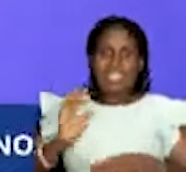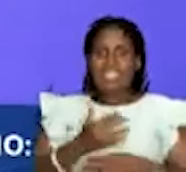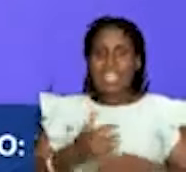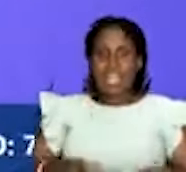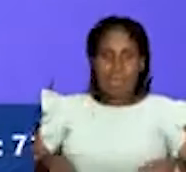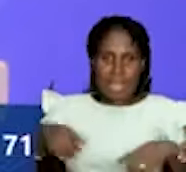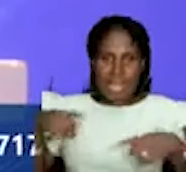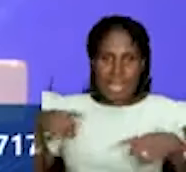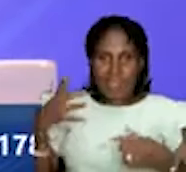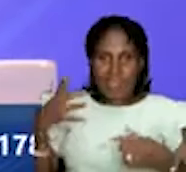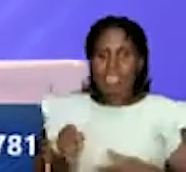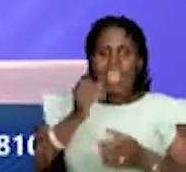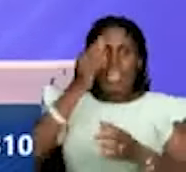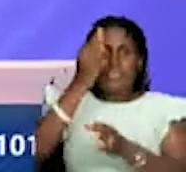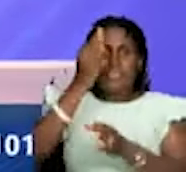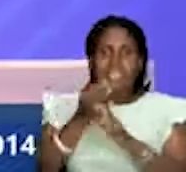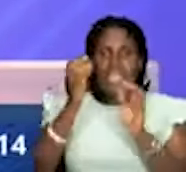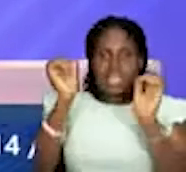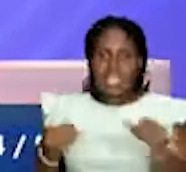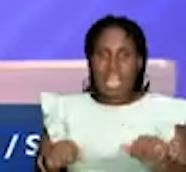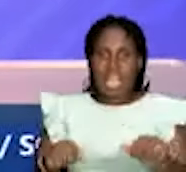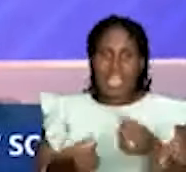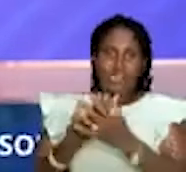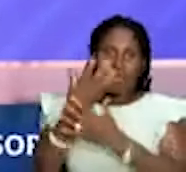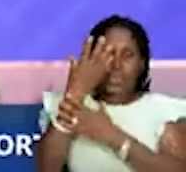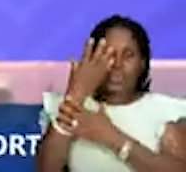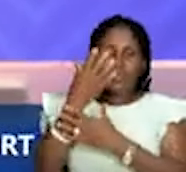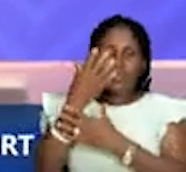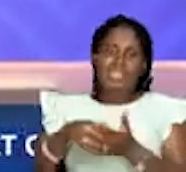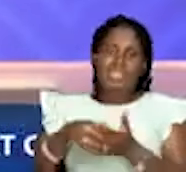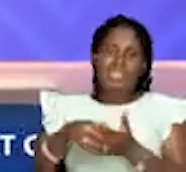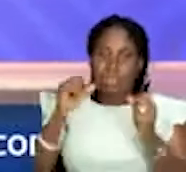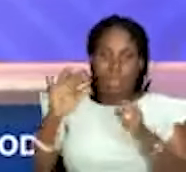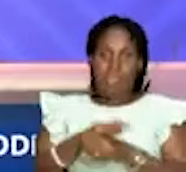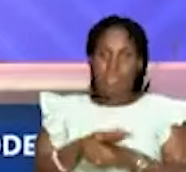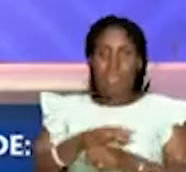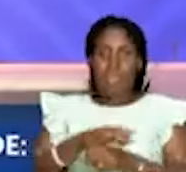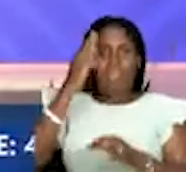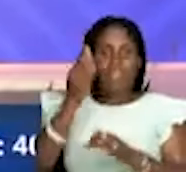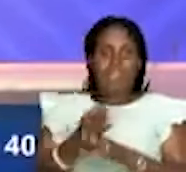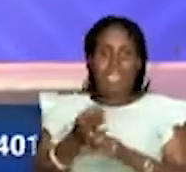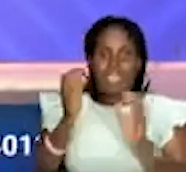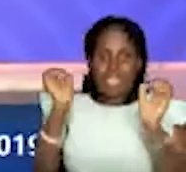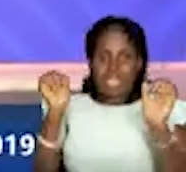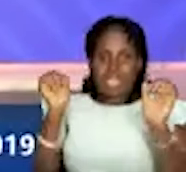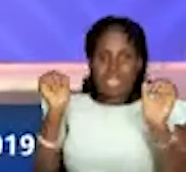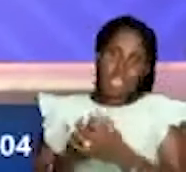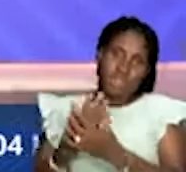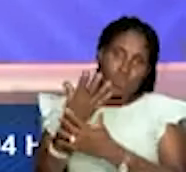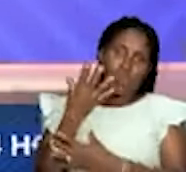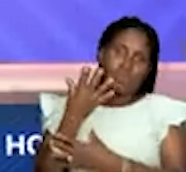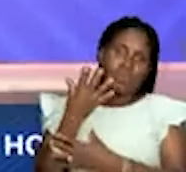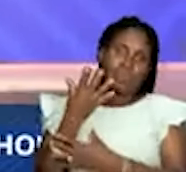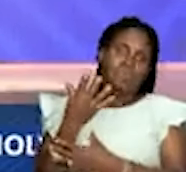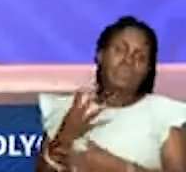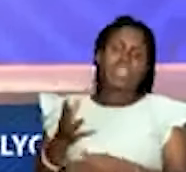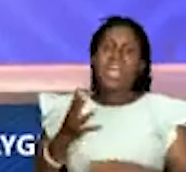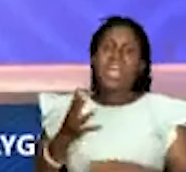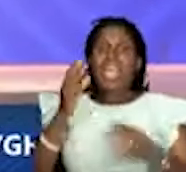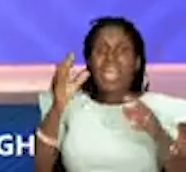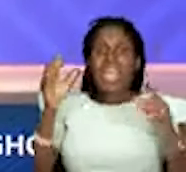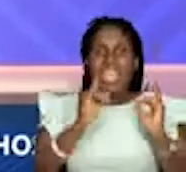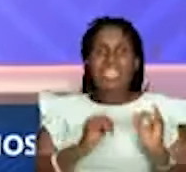Faith can grow. This is powerful. Faith can grow. An individual's faith